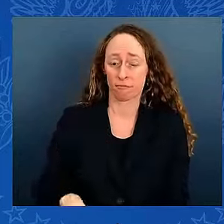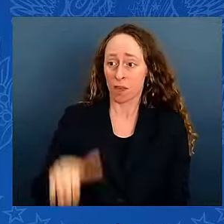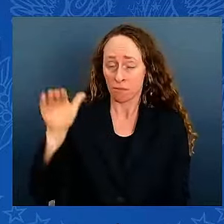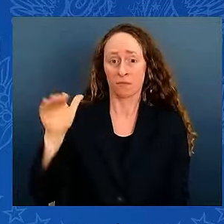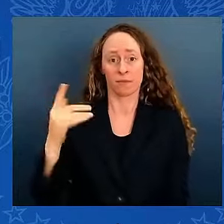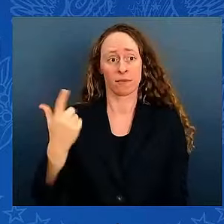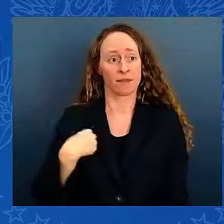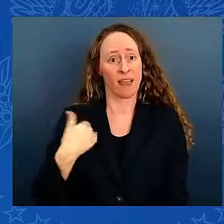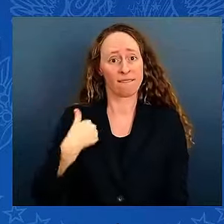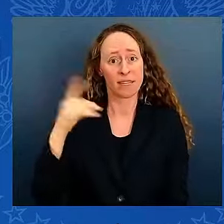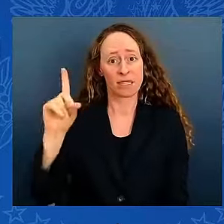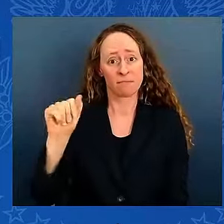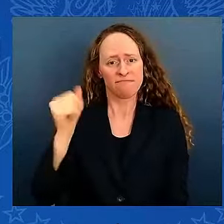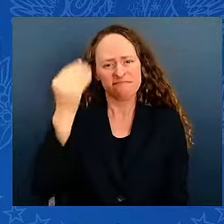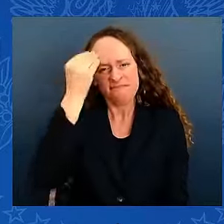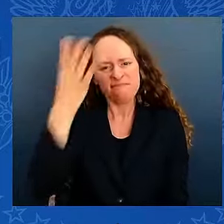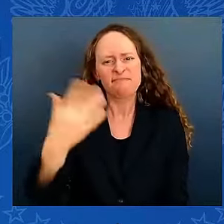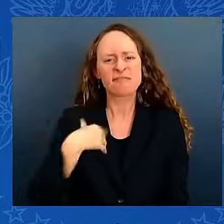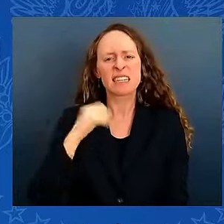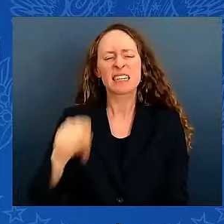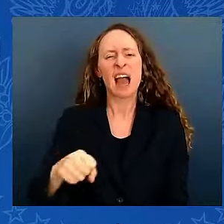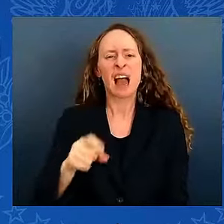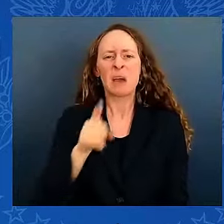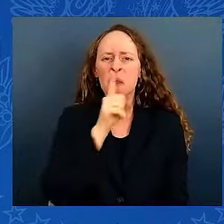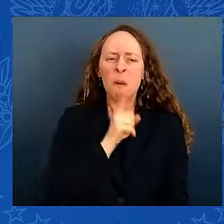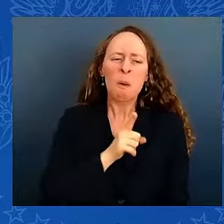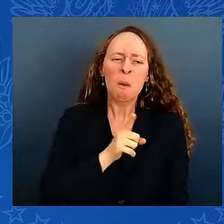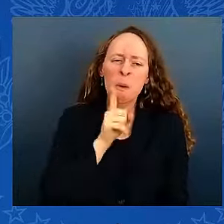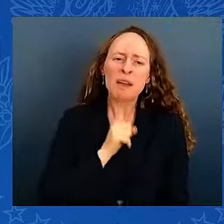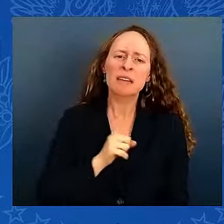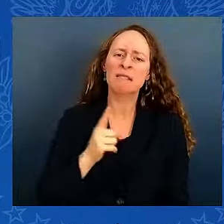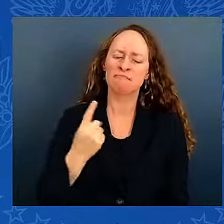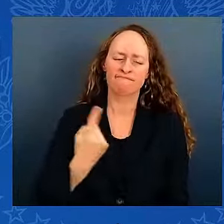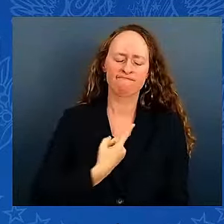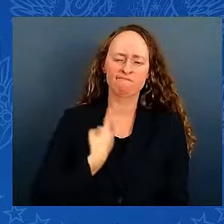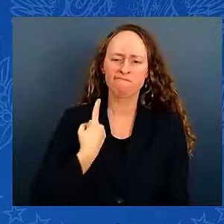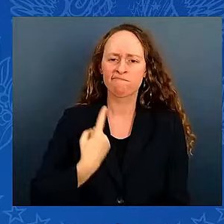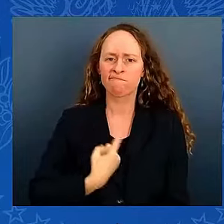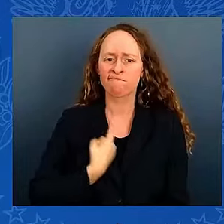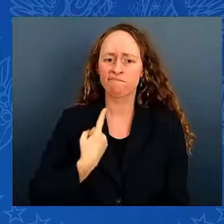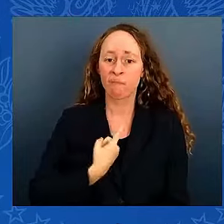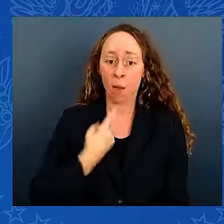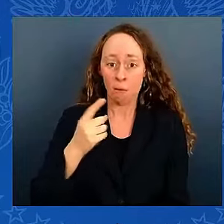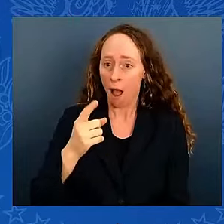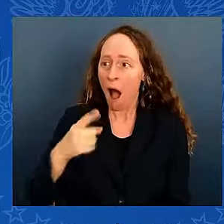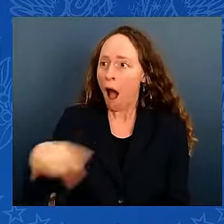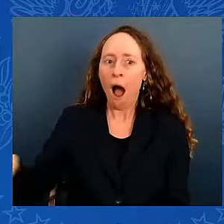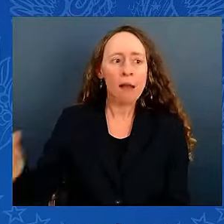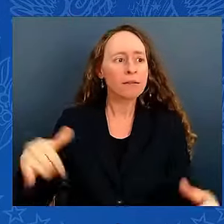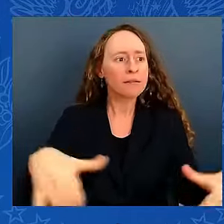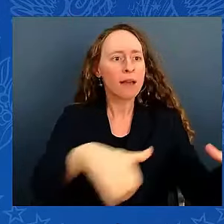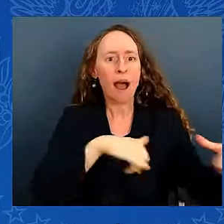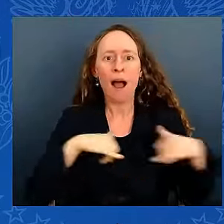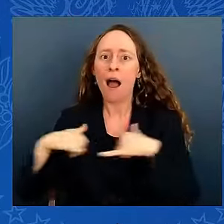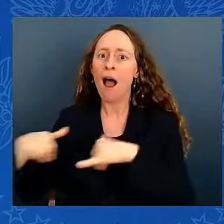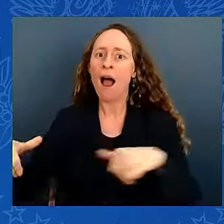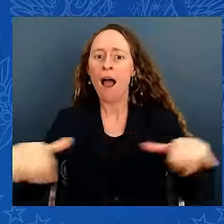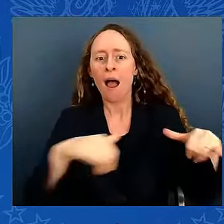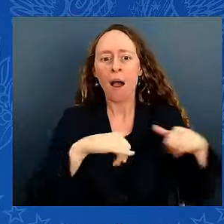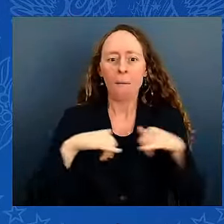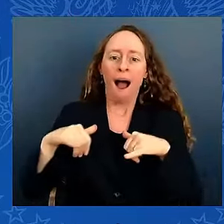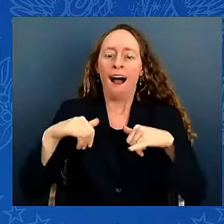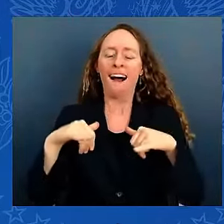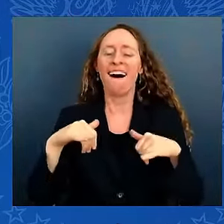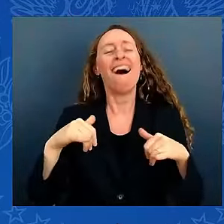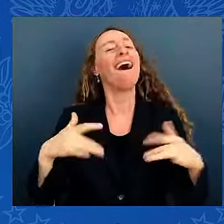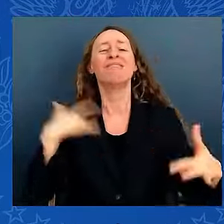a community, then we can change the perception of disability and change the world for the better. My sister Mia is my hero. Growing up, we did everything together,